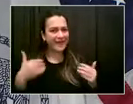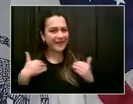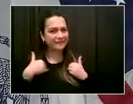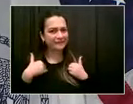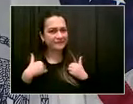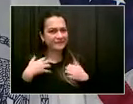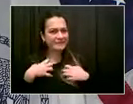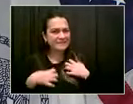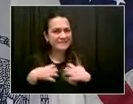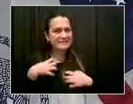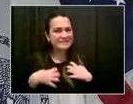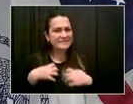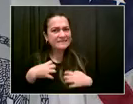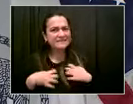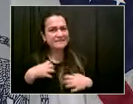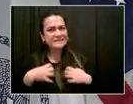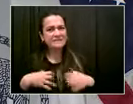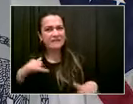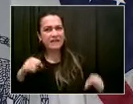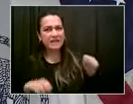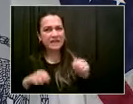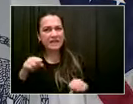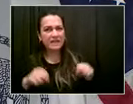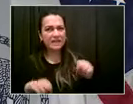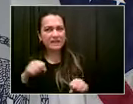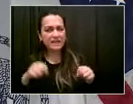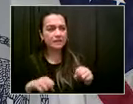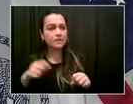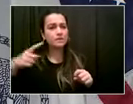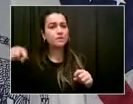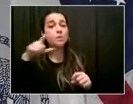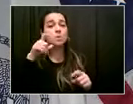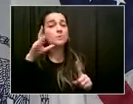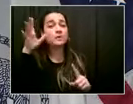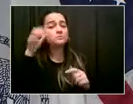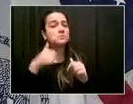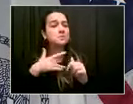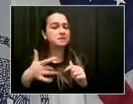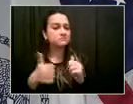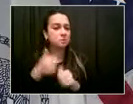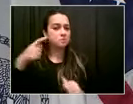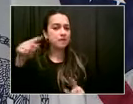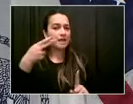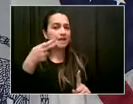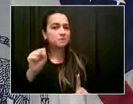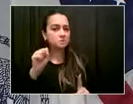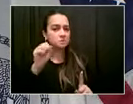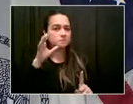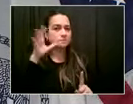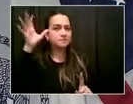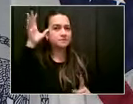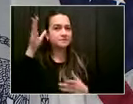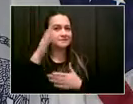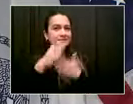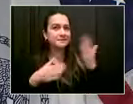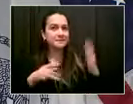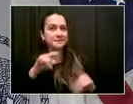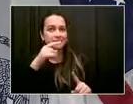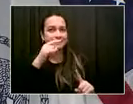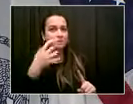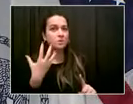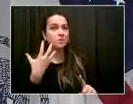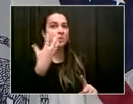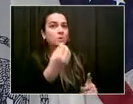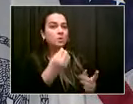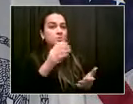school parents, their kids, if they're lucky, go to school 2 days a week, and when they are in the classroom, they